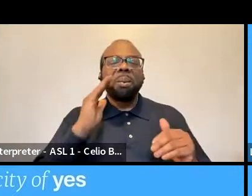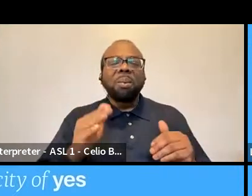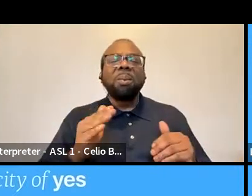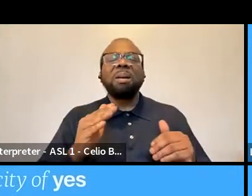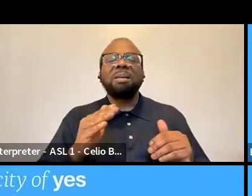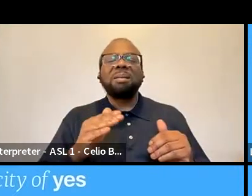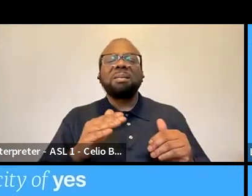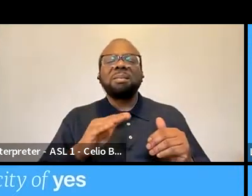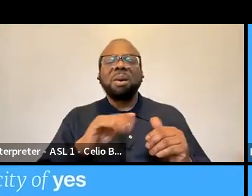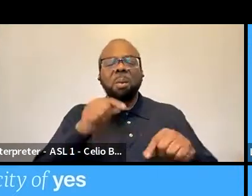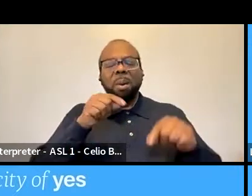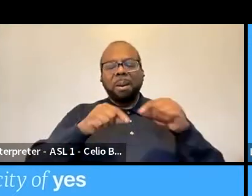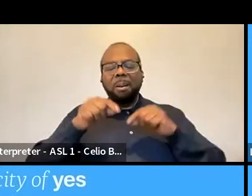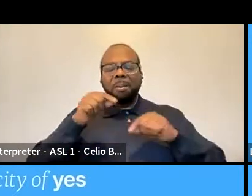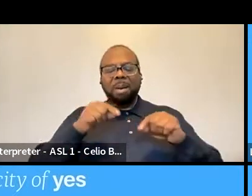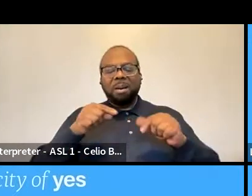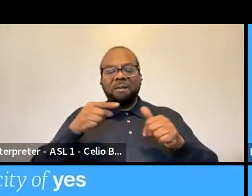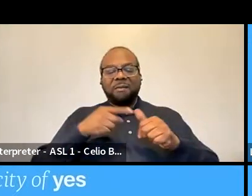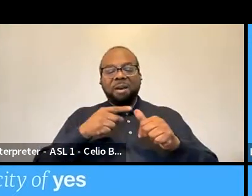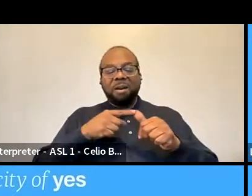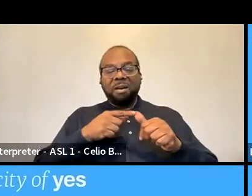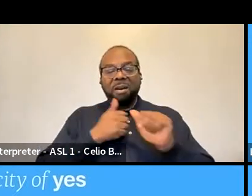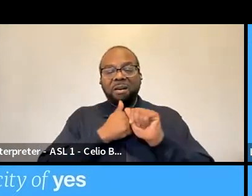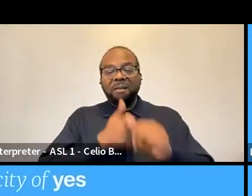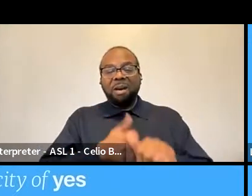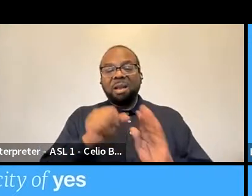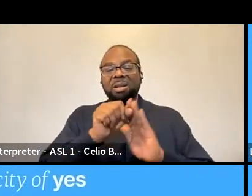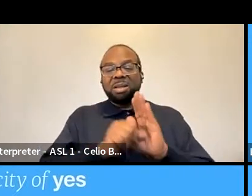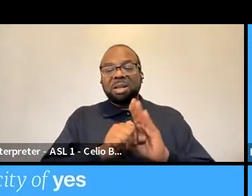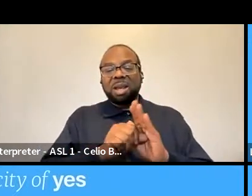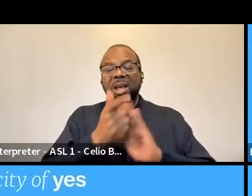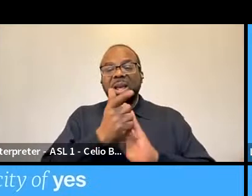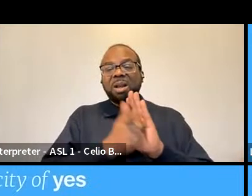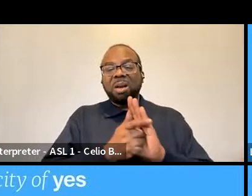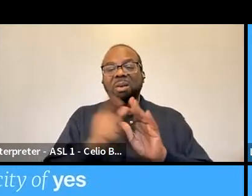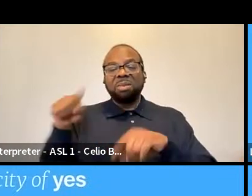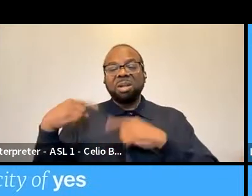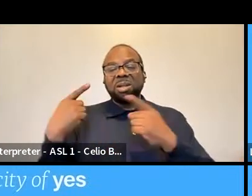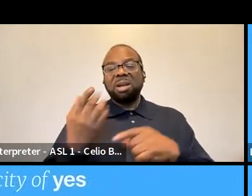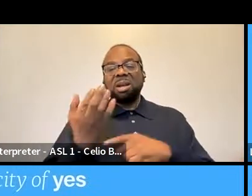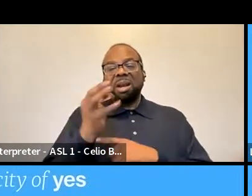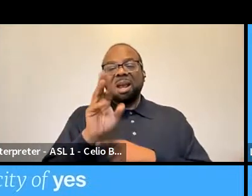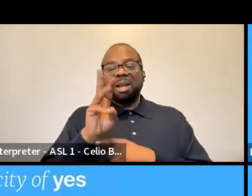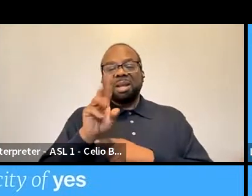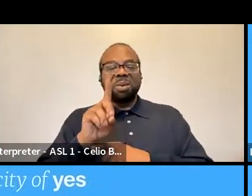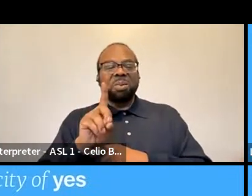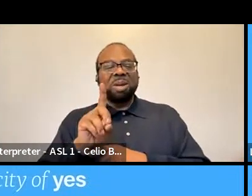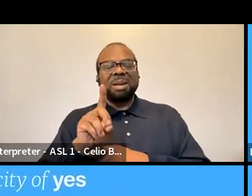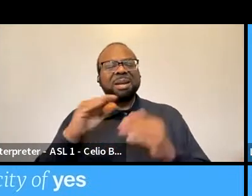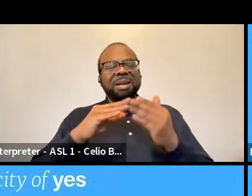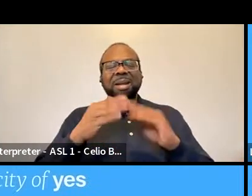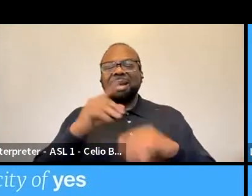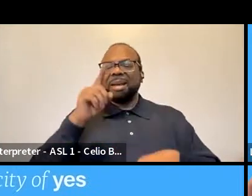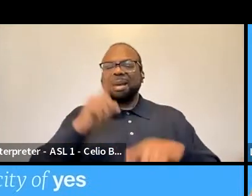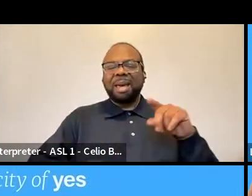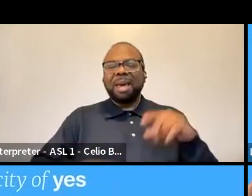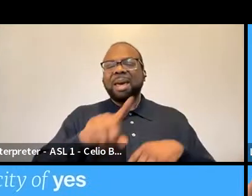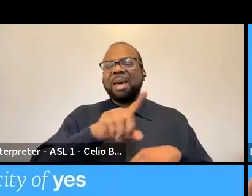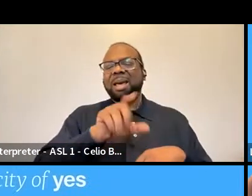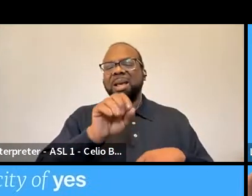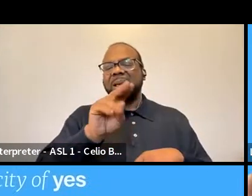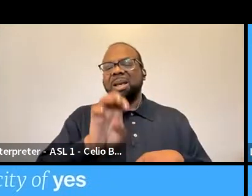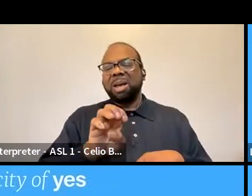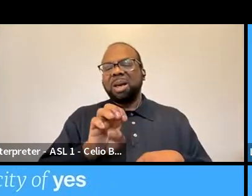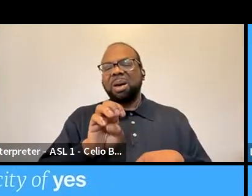a second, under state law, since 1961, the city has not been able to zone above 12